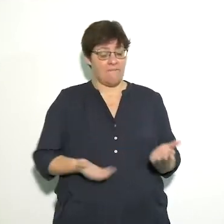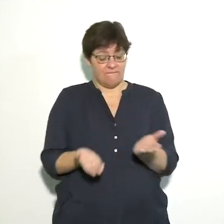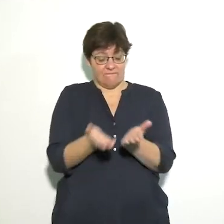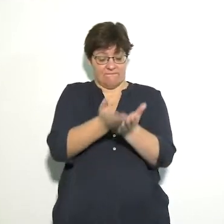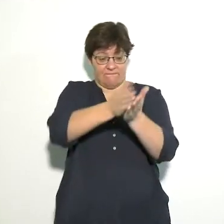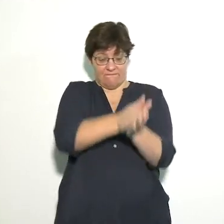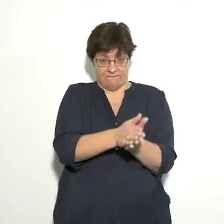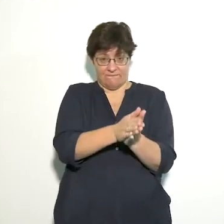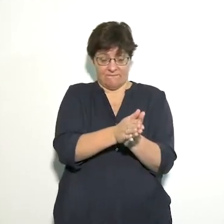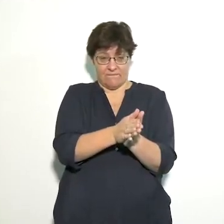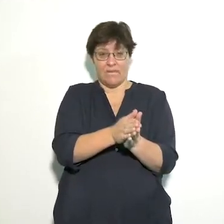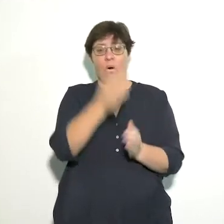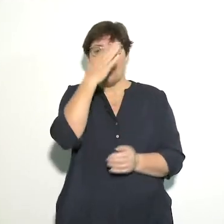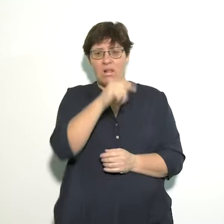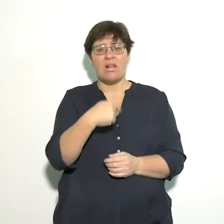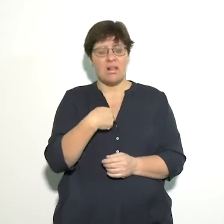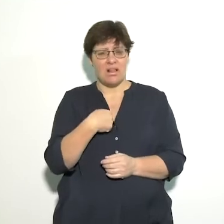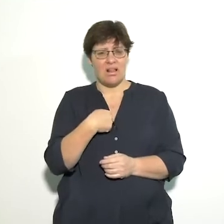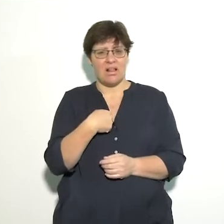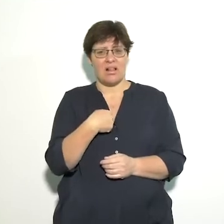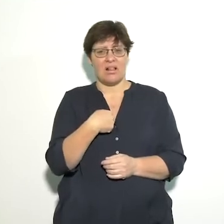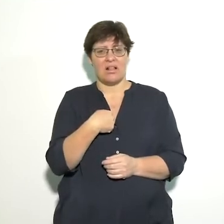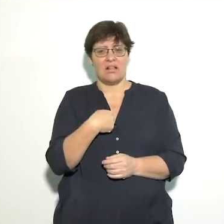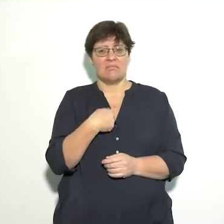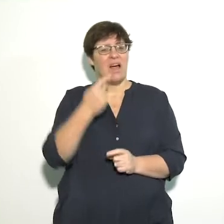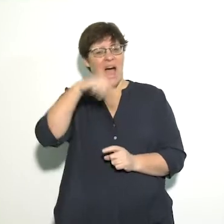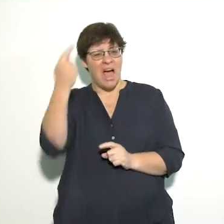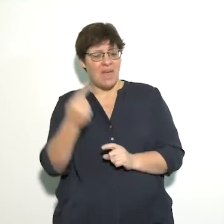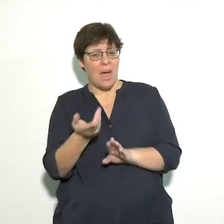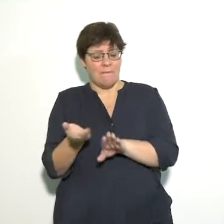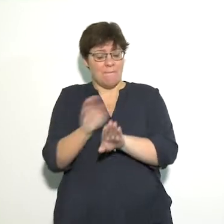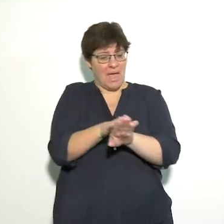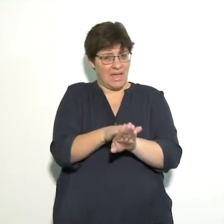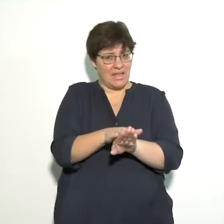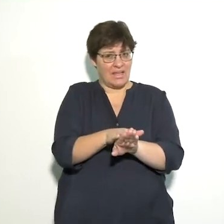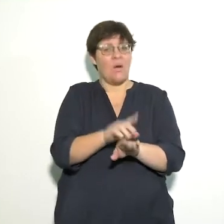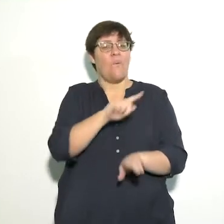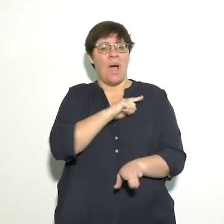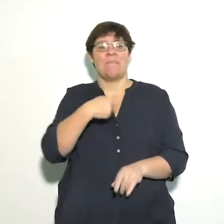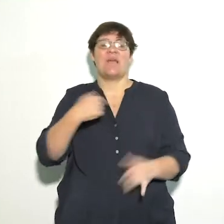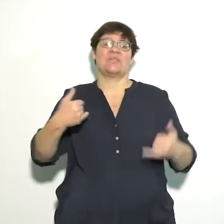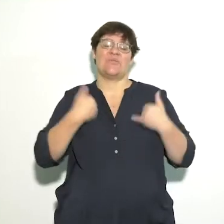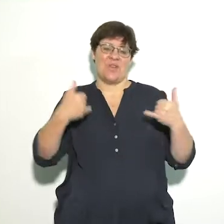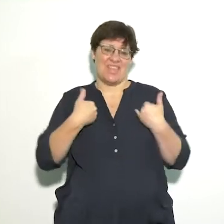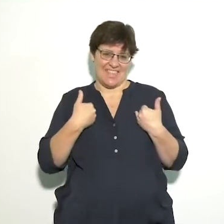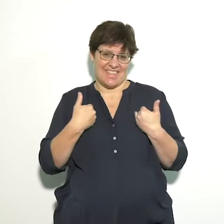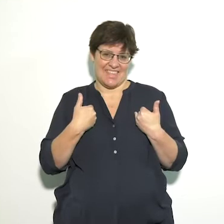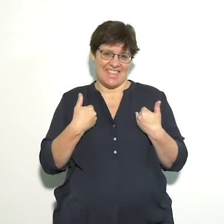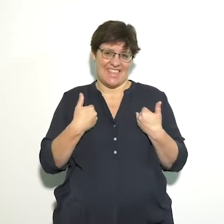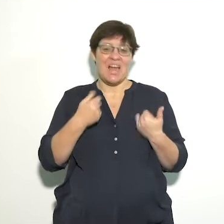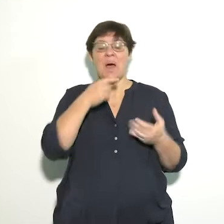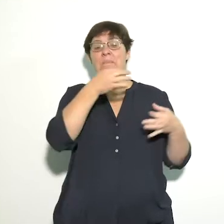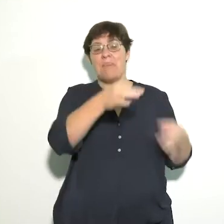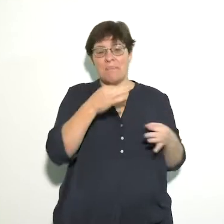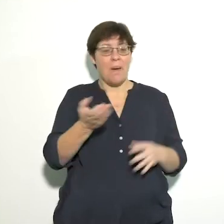half. Okay, you will notice that my pages have got other things at the back. It's because I enjoy or I like